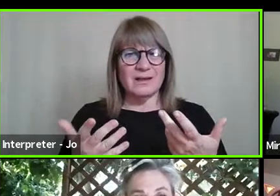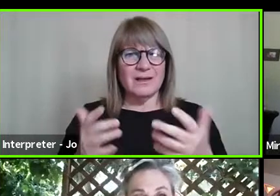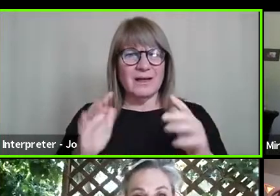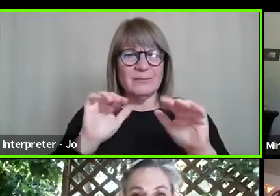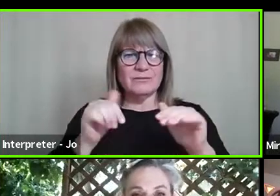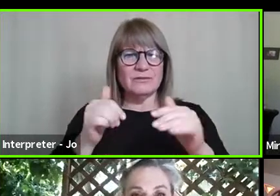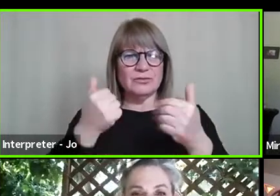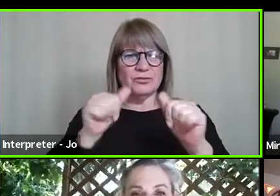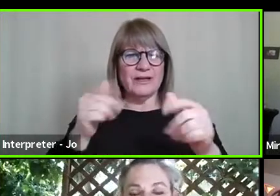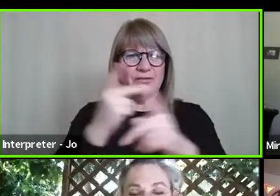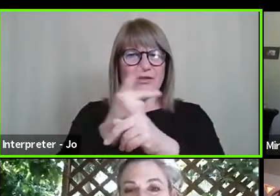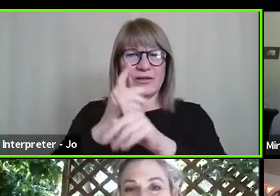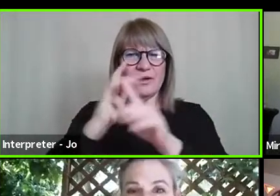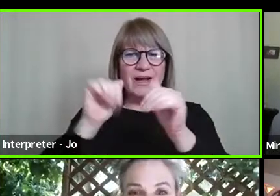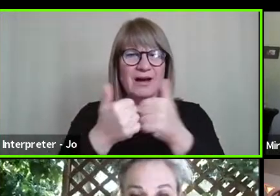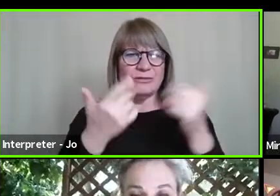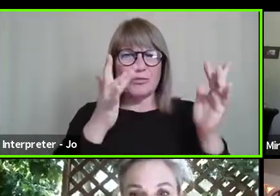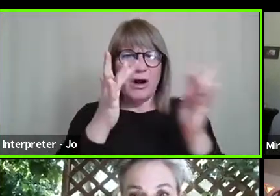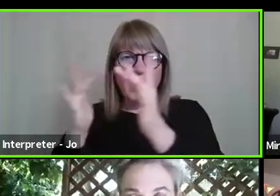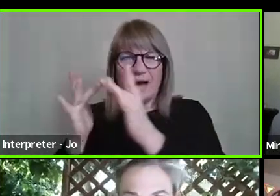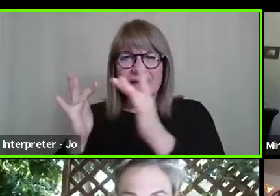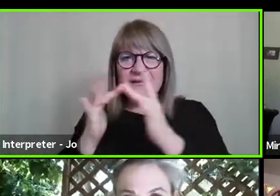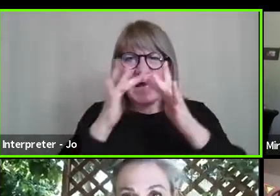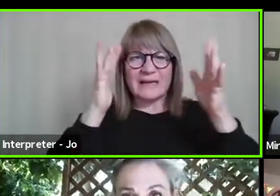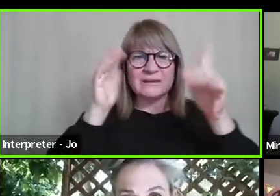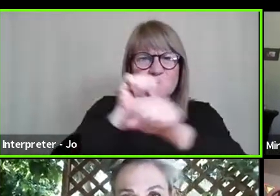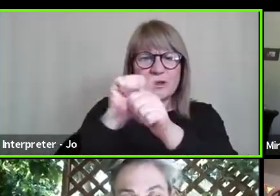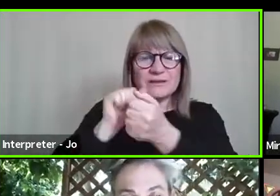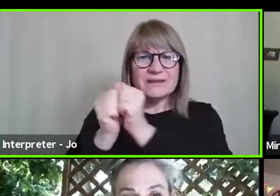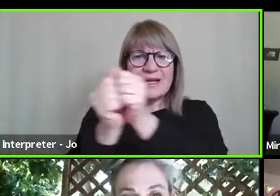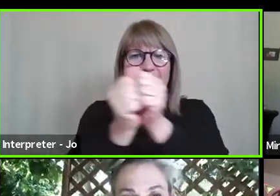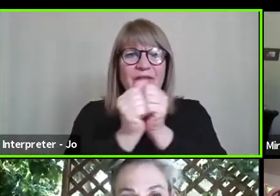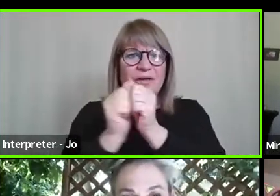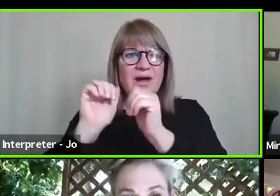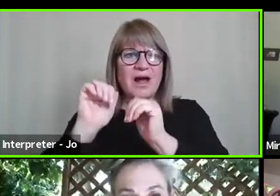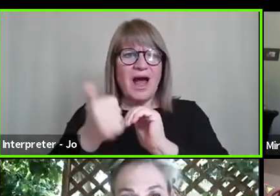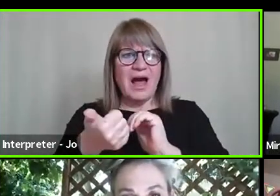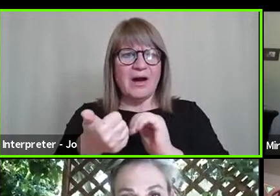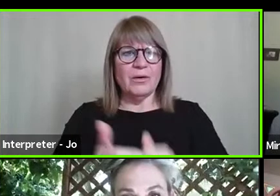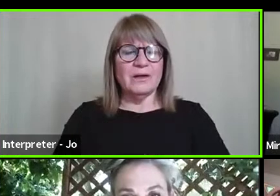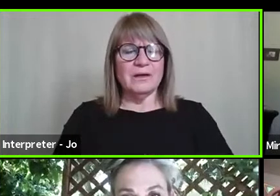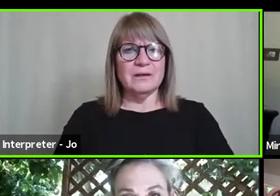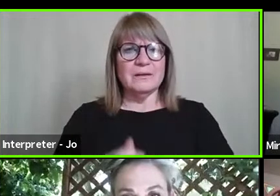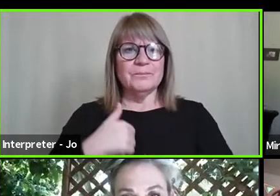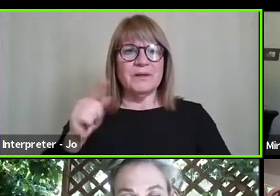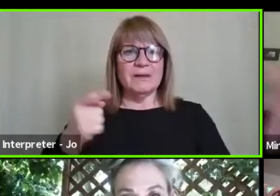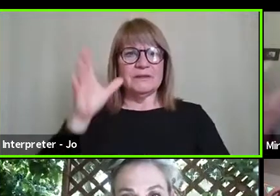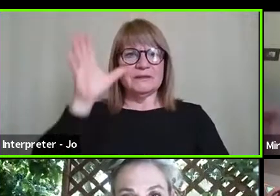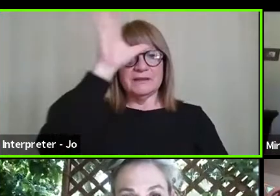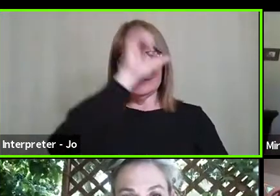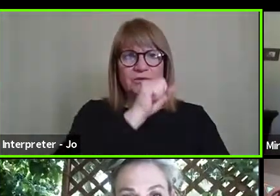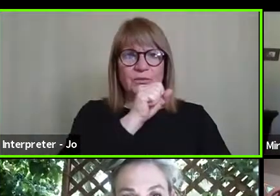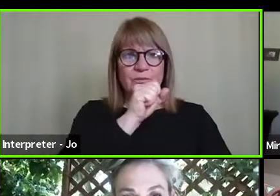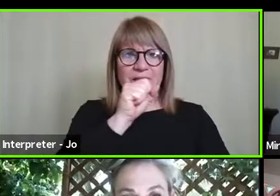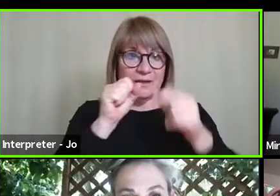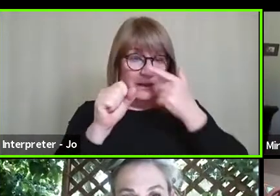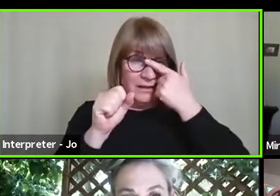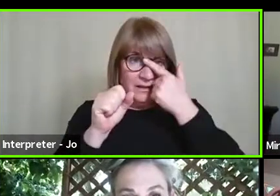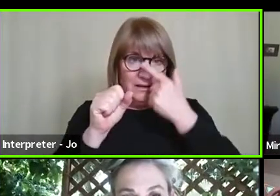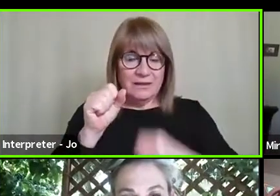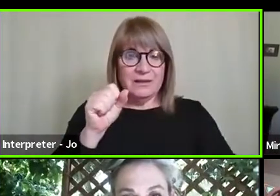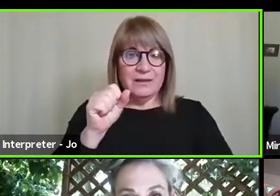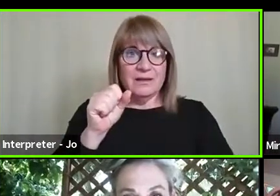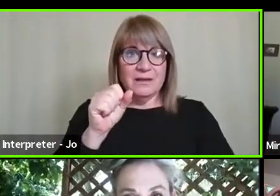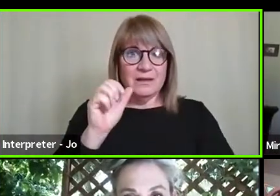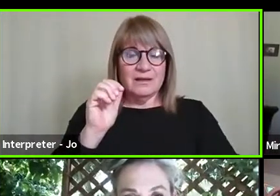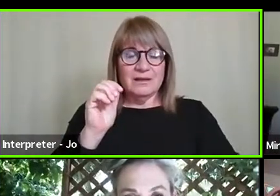all do your different i don't mean to say like assume i get my assumption about that one person know you know is doing so i'm